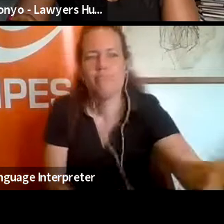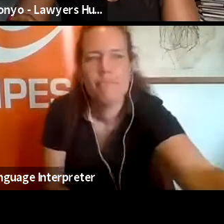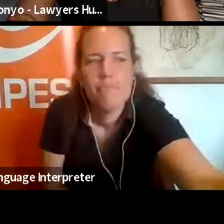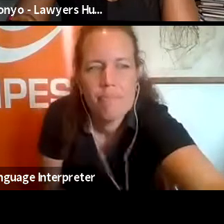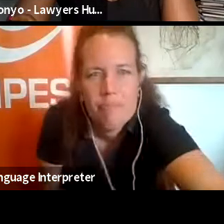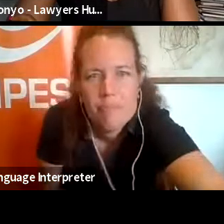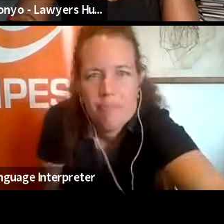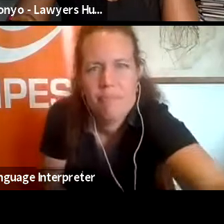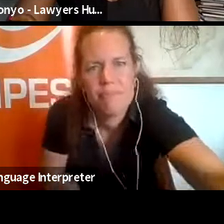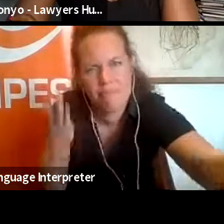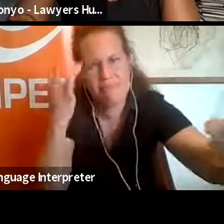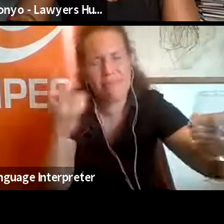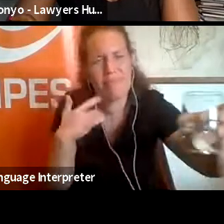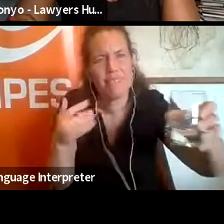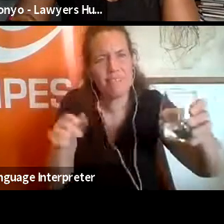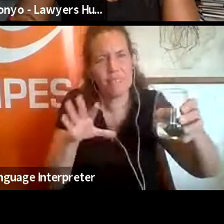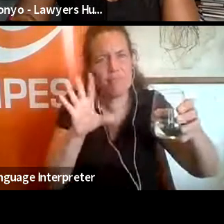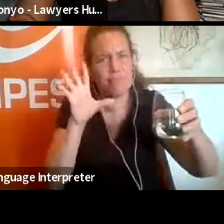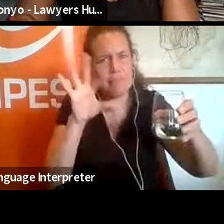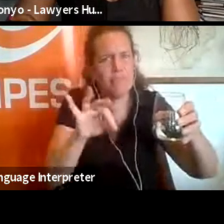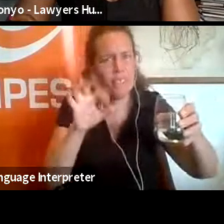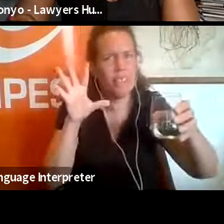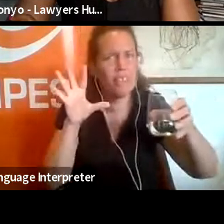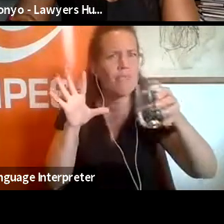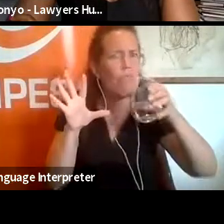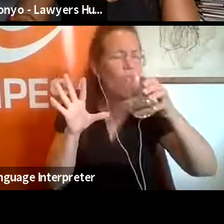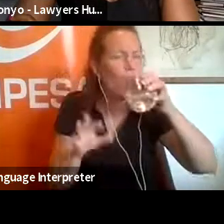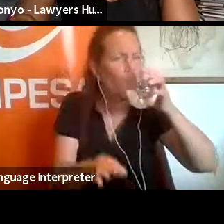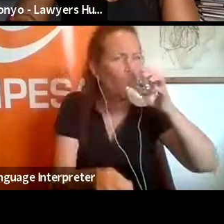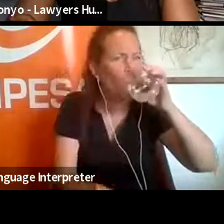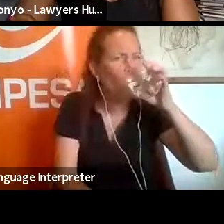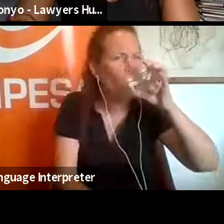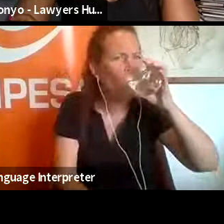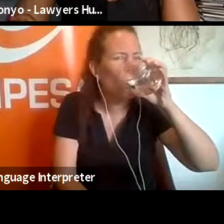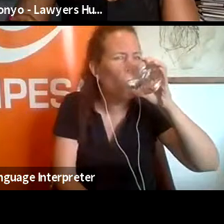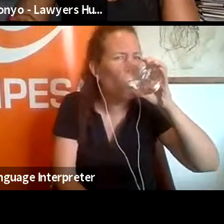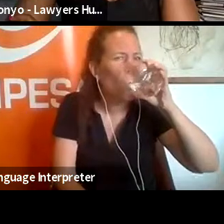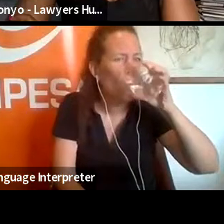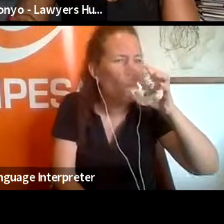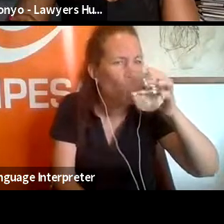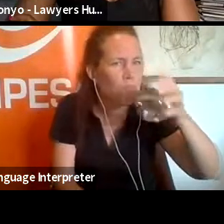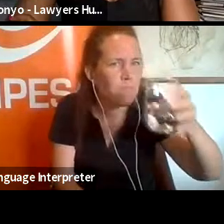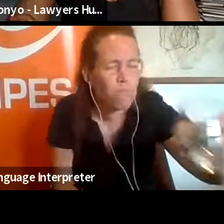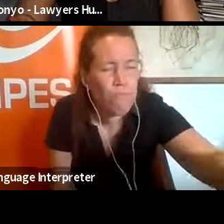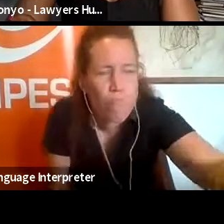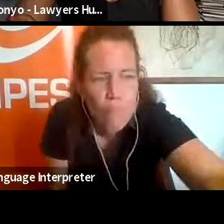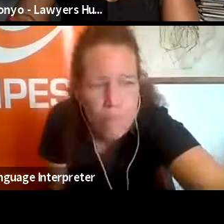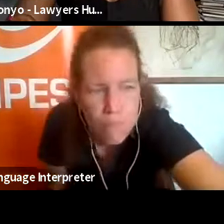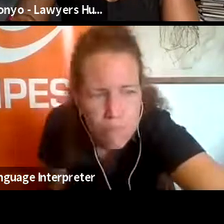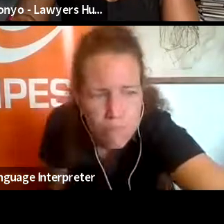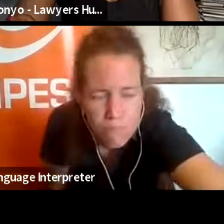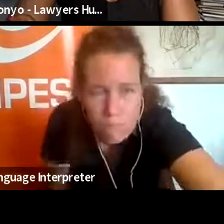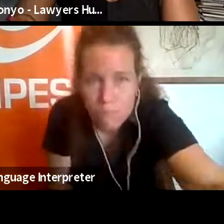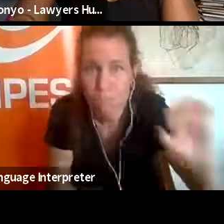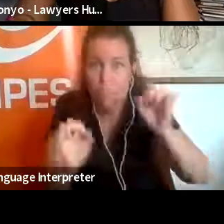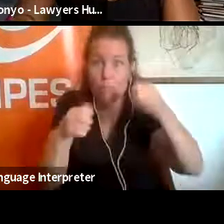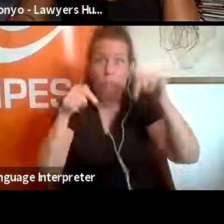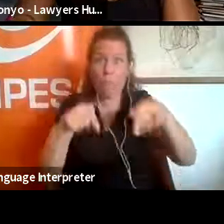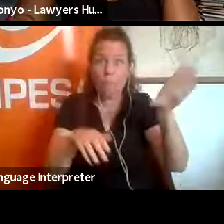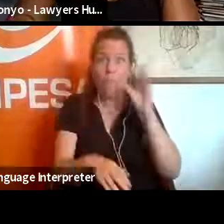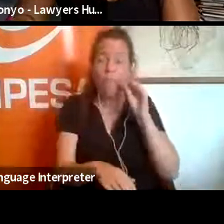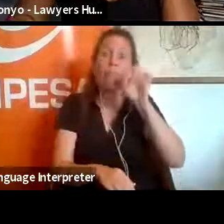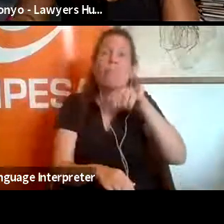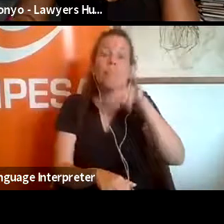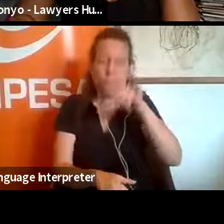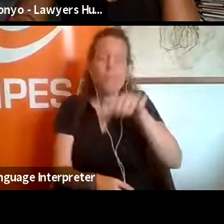I believe we've lost your connection. Agree with me. It is not, oh, can you hear me now? Now we can